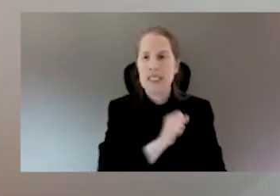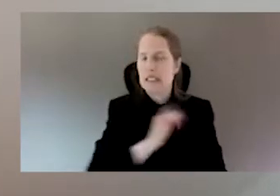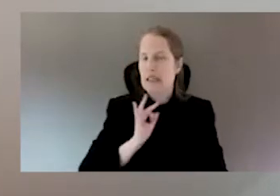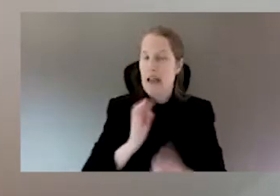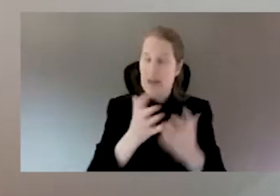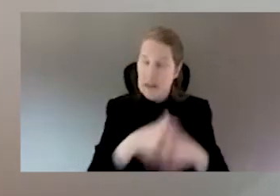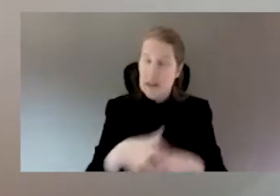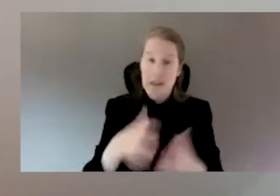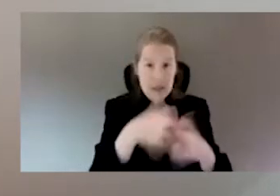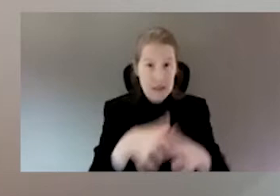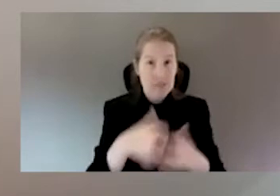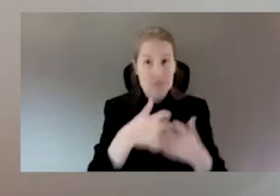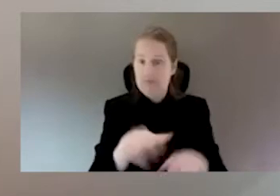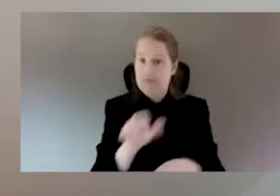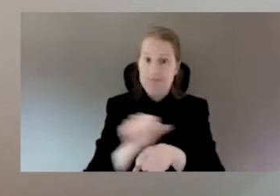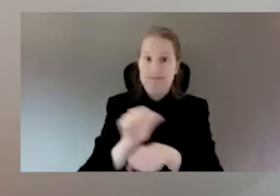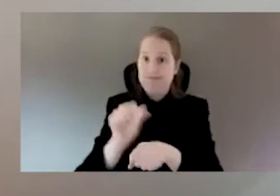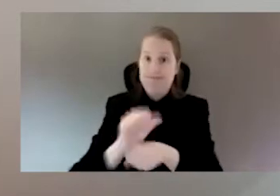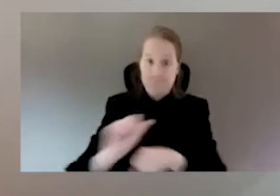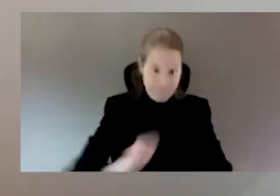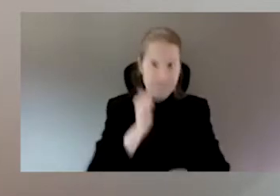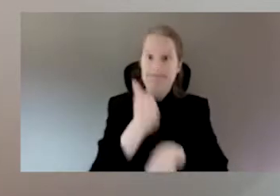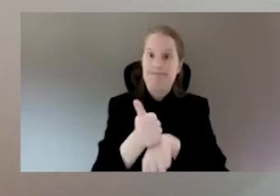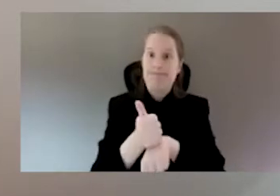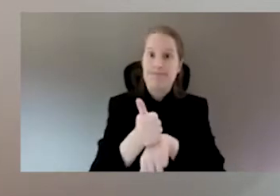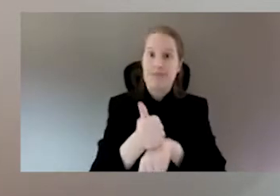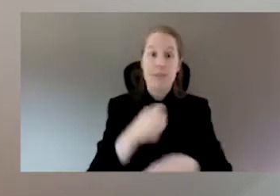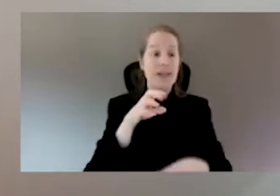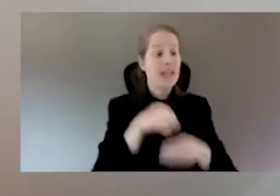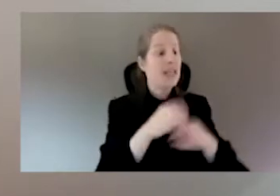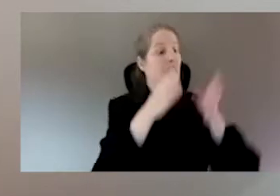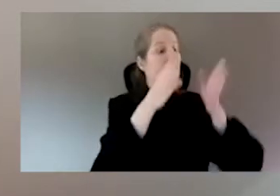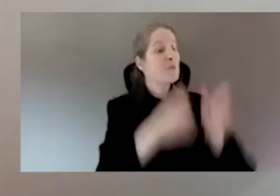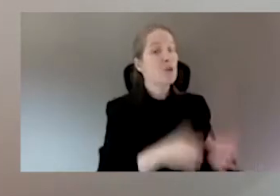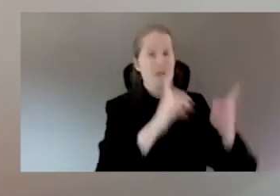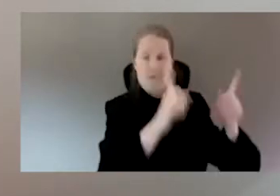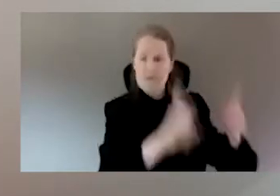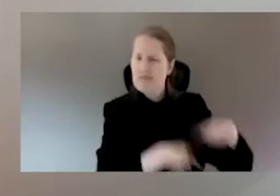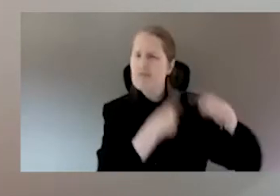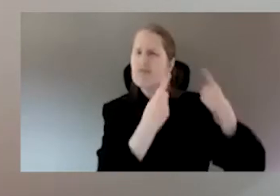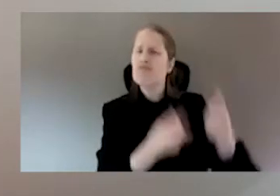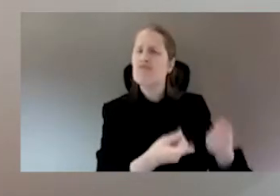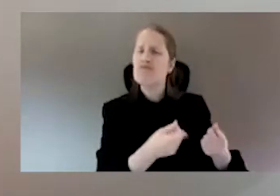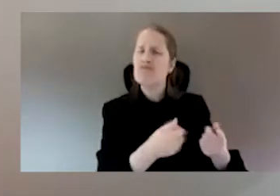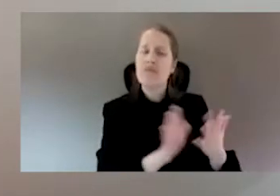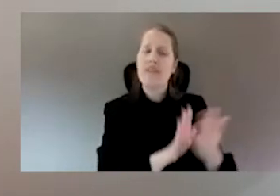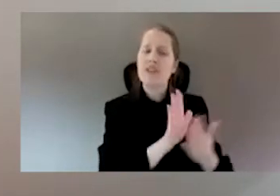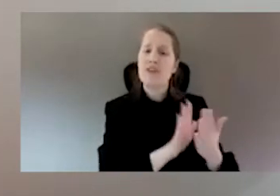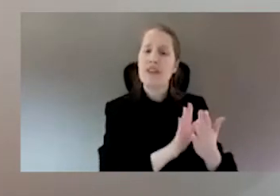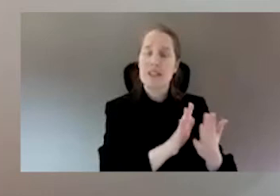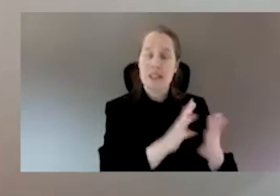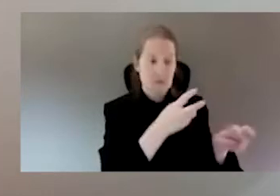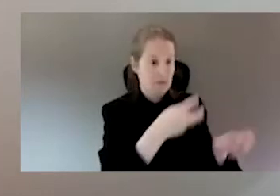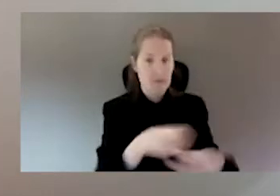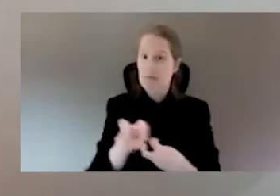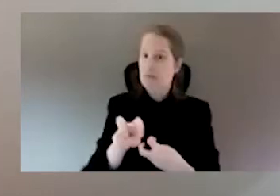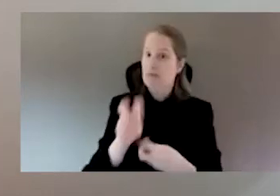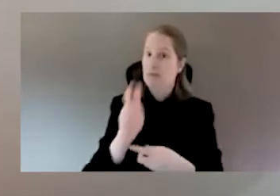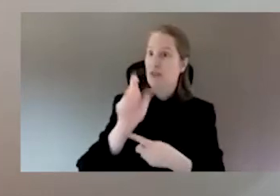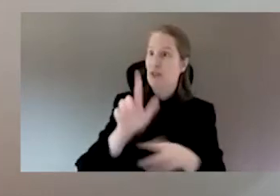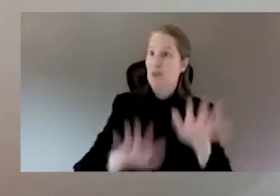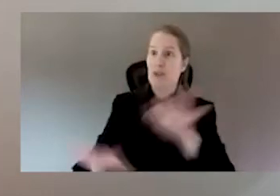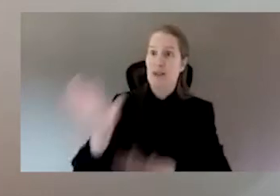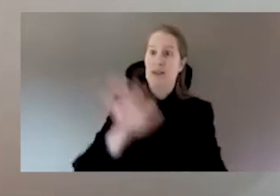together. Going from a meeting that has traditionally been face-to-face to this virtual meeting has been a